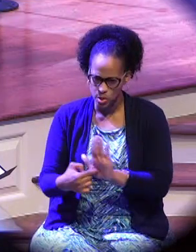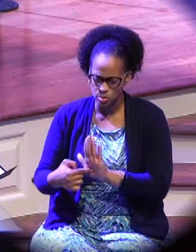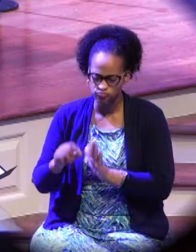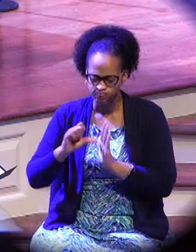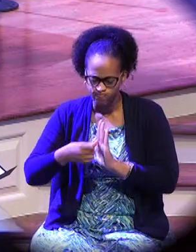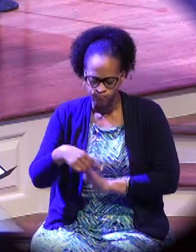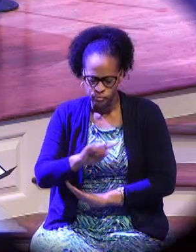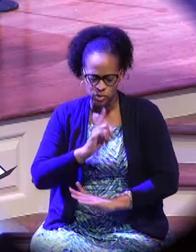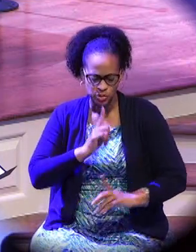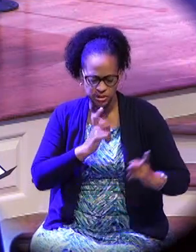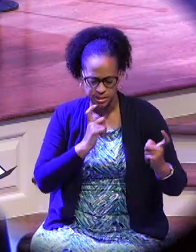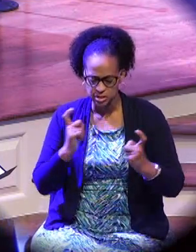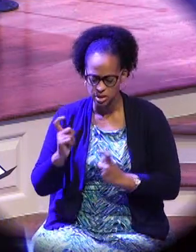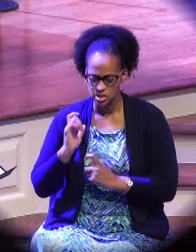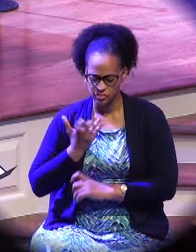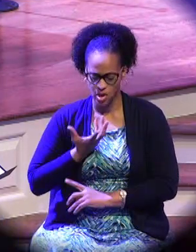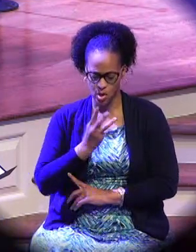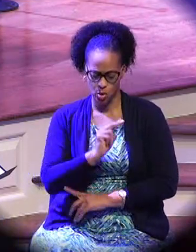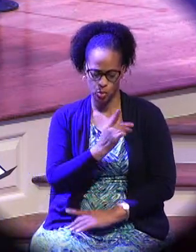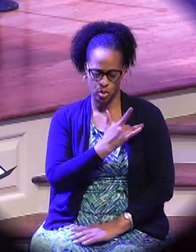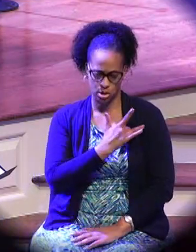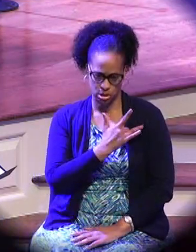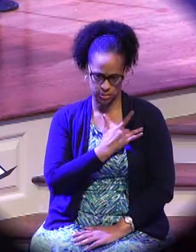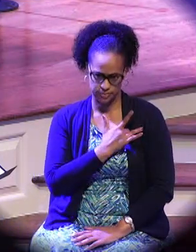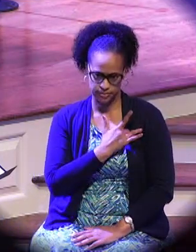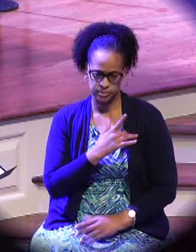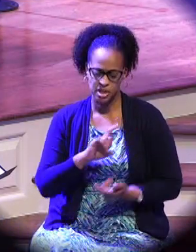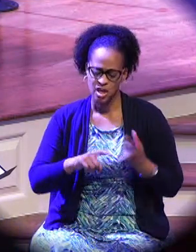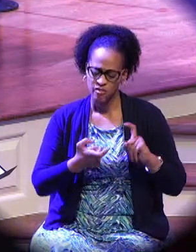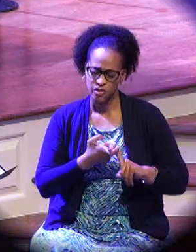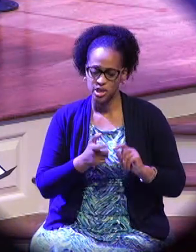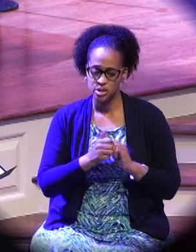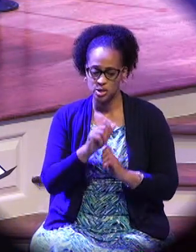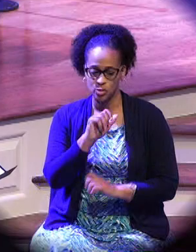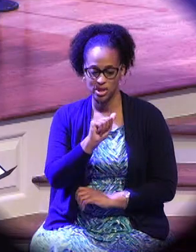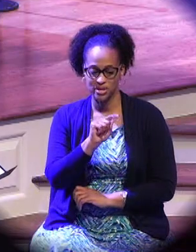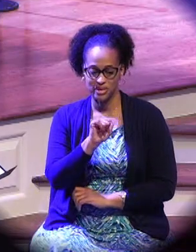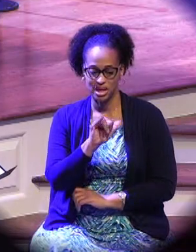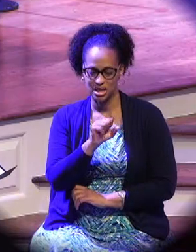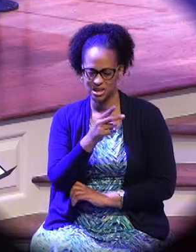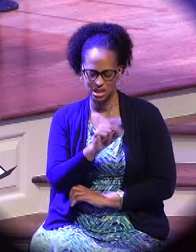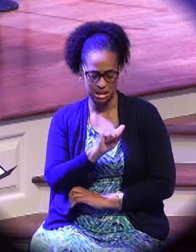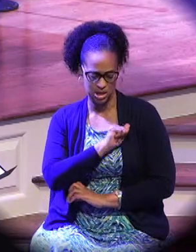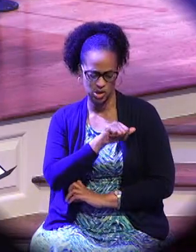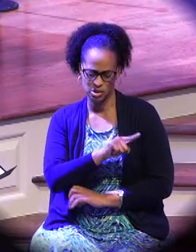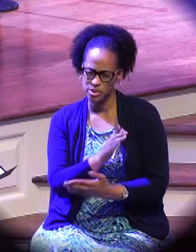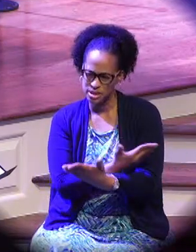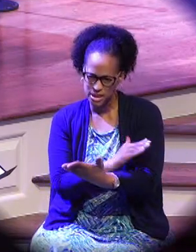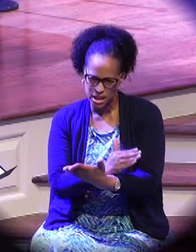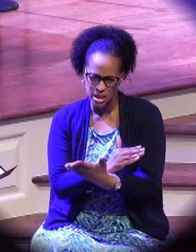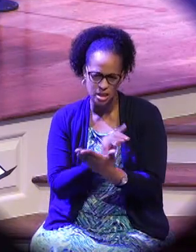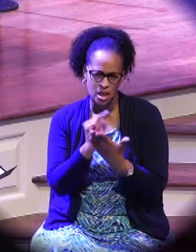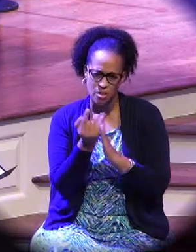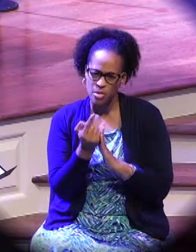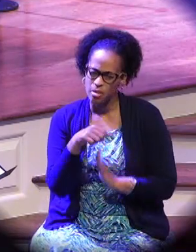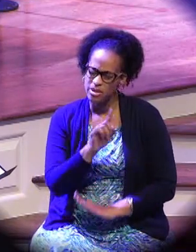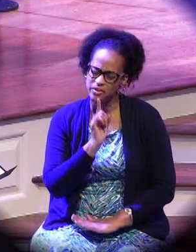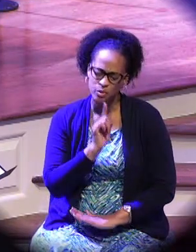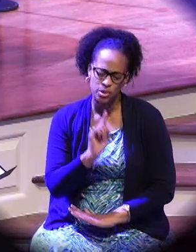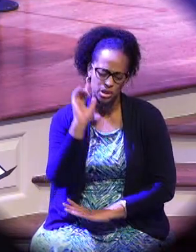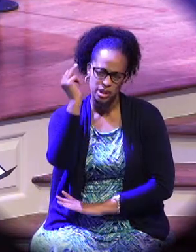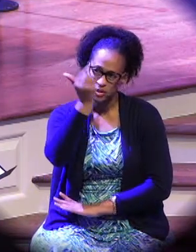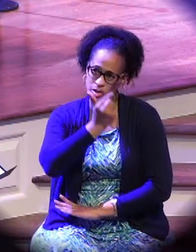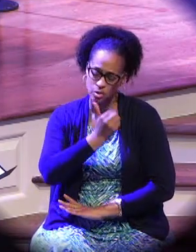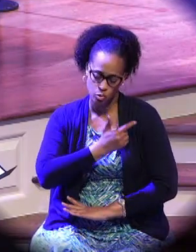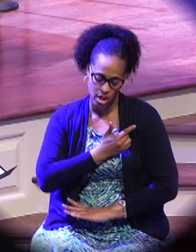the sinfulness of our own hearts. And friends, when Alicia was singing just a moment ago about really the grace of